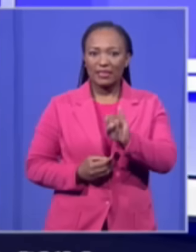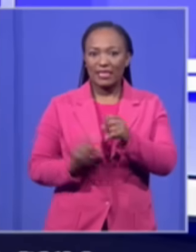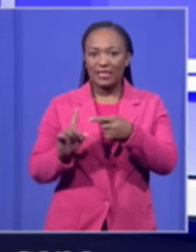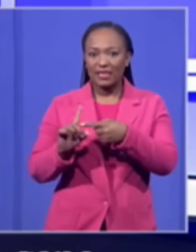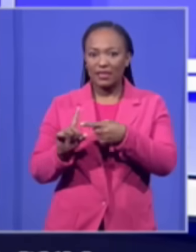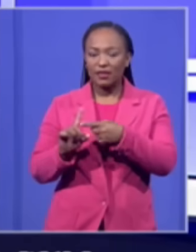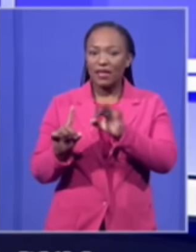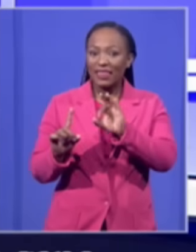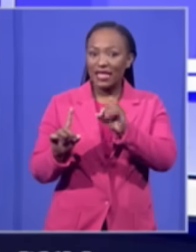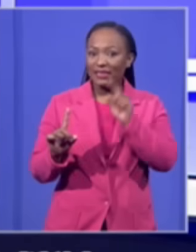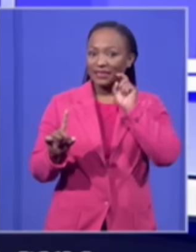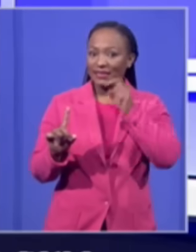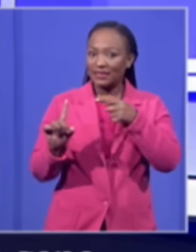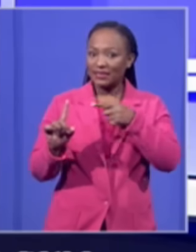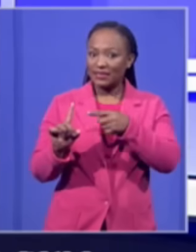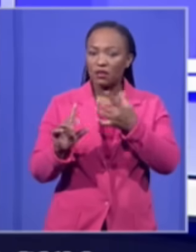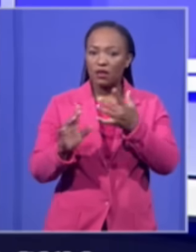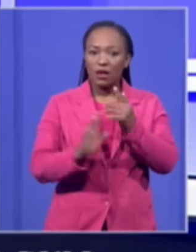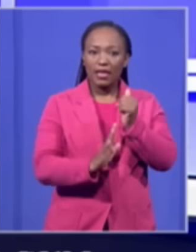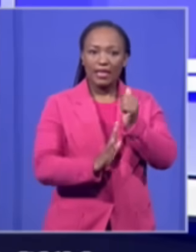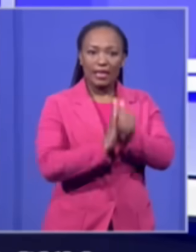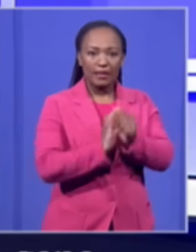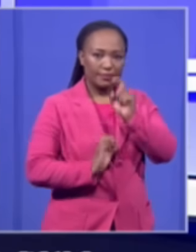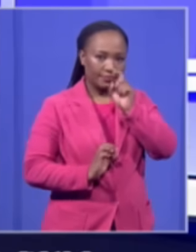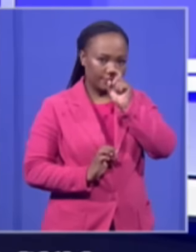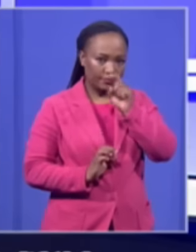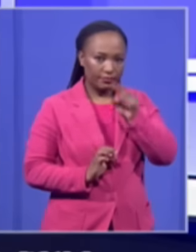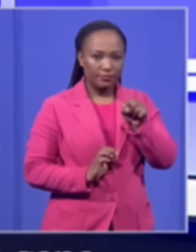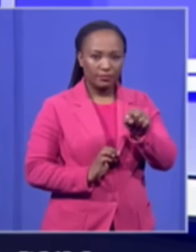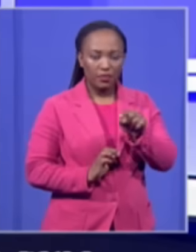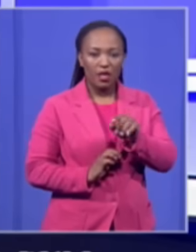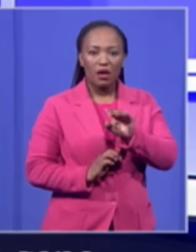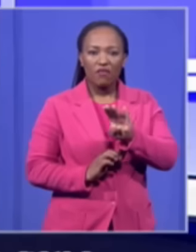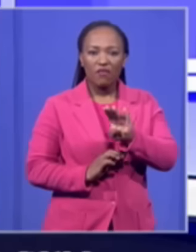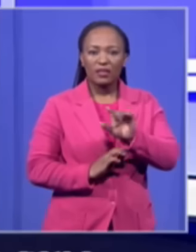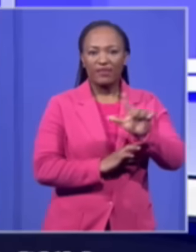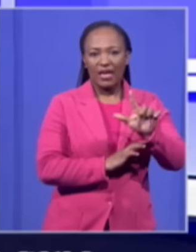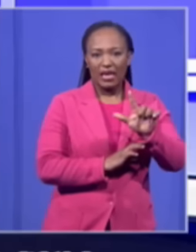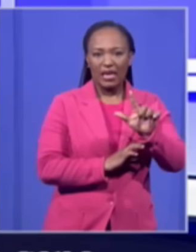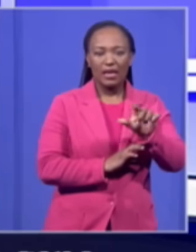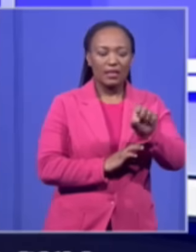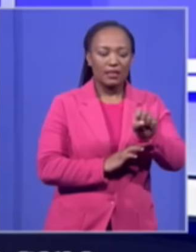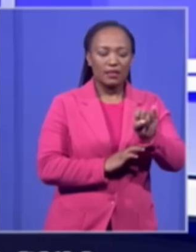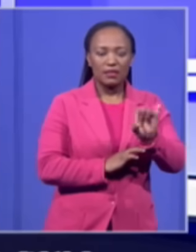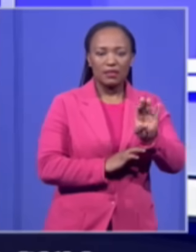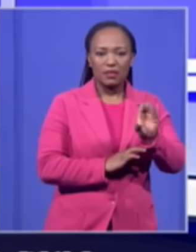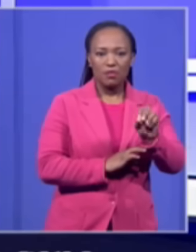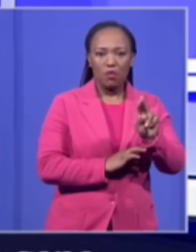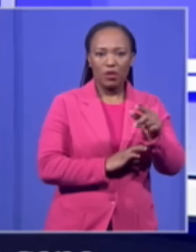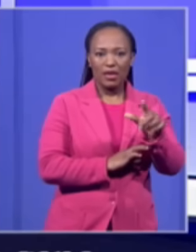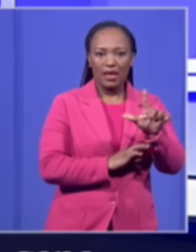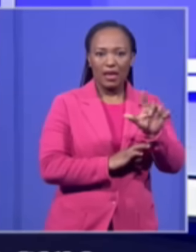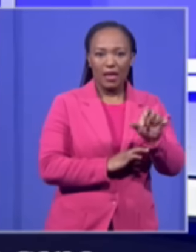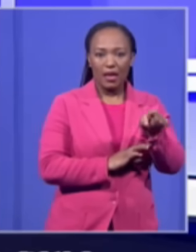a latofadiwang ka go bolaya kgaitsedi yo wa dingwaga di le 47 Sibongile Nkosi. Go begwa a supile lebitla le le